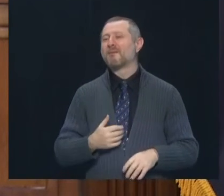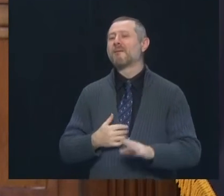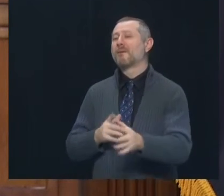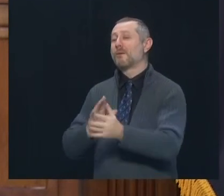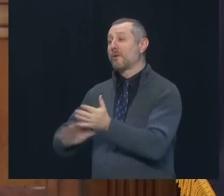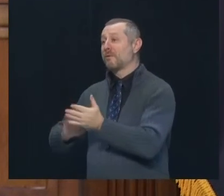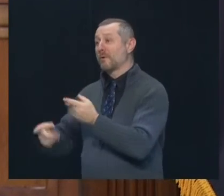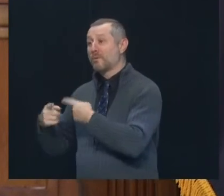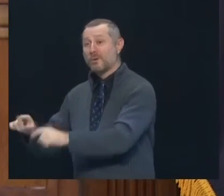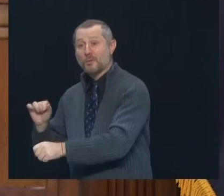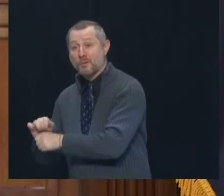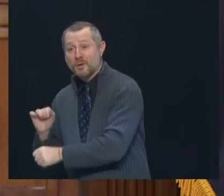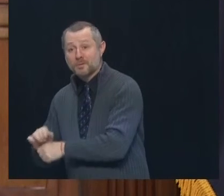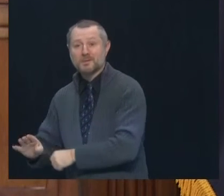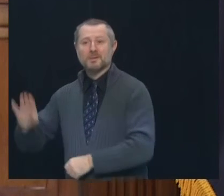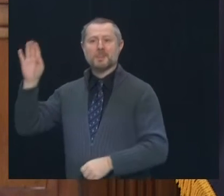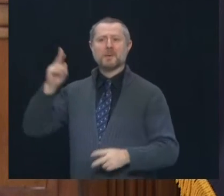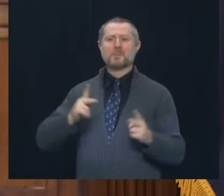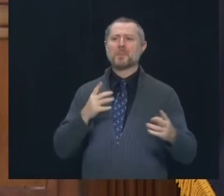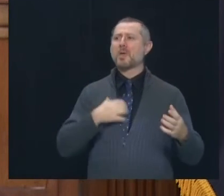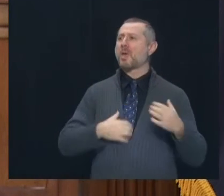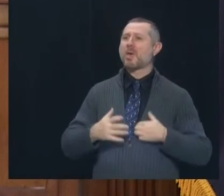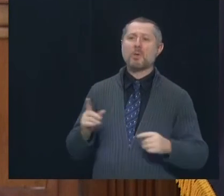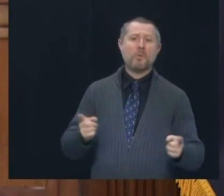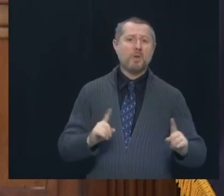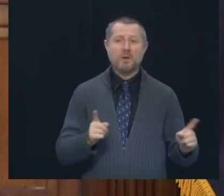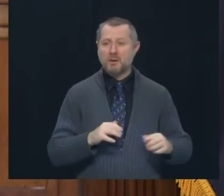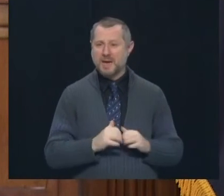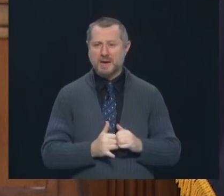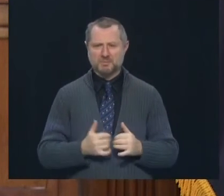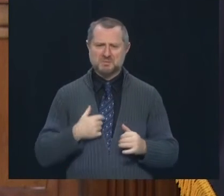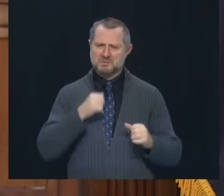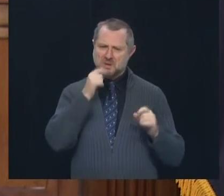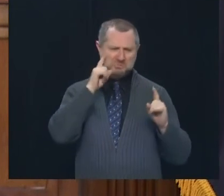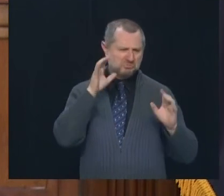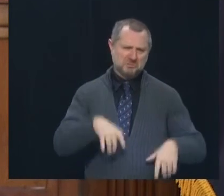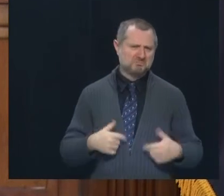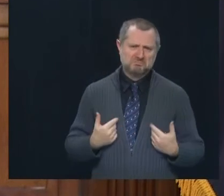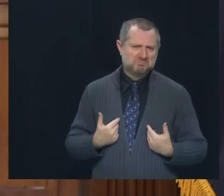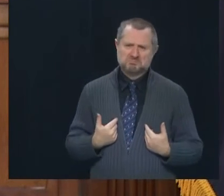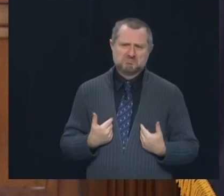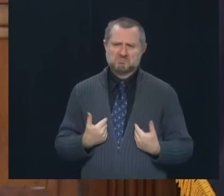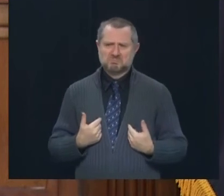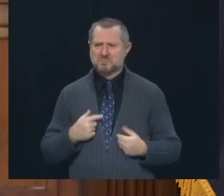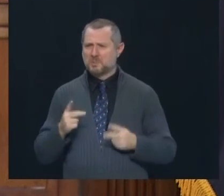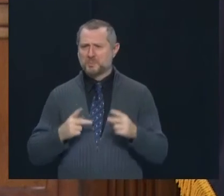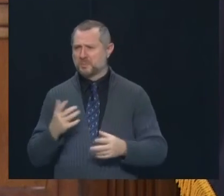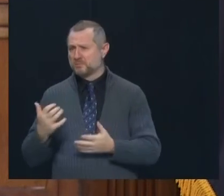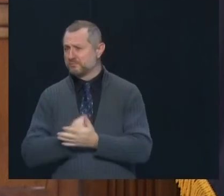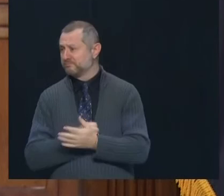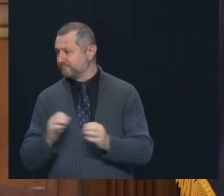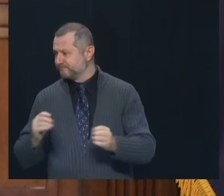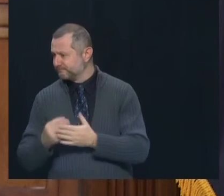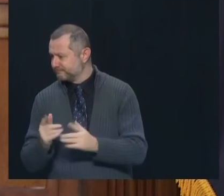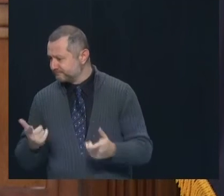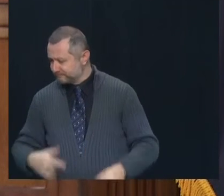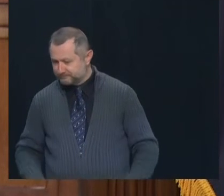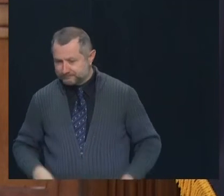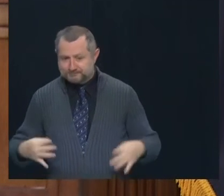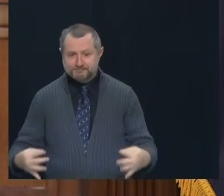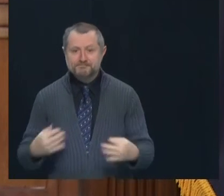up, and it's harder to find a job and people aren't getting any income?